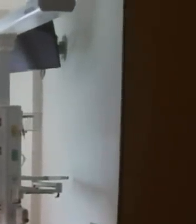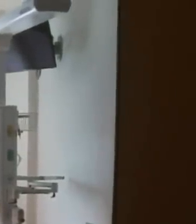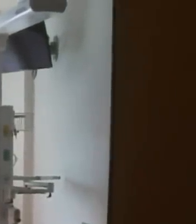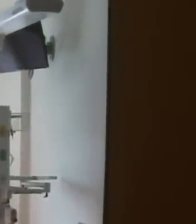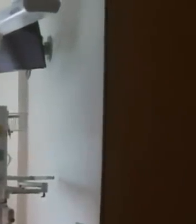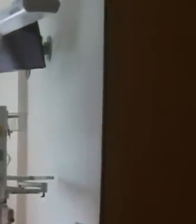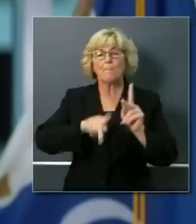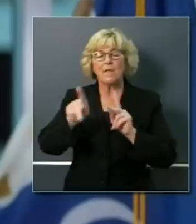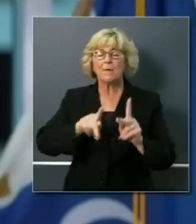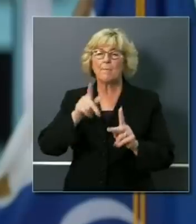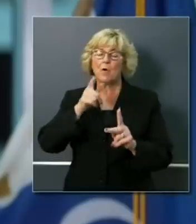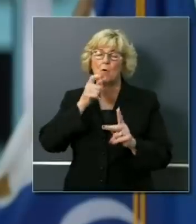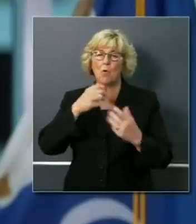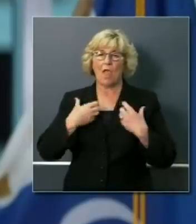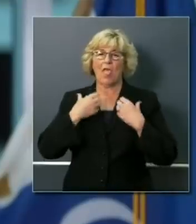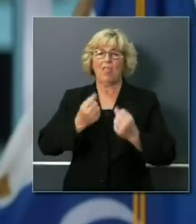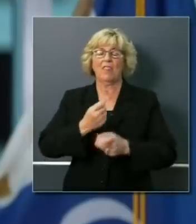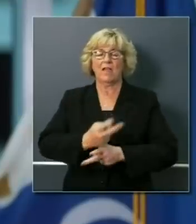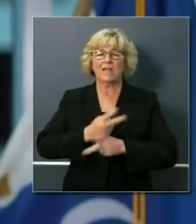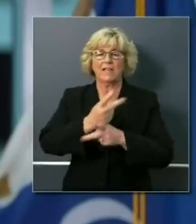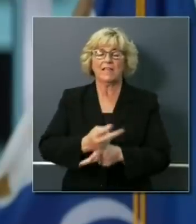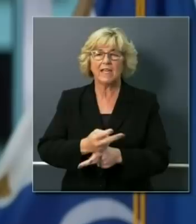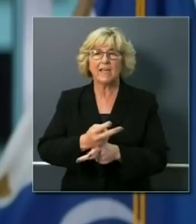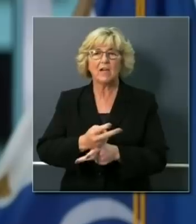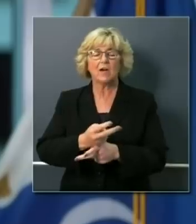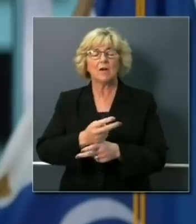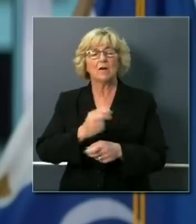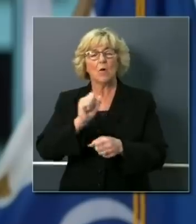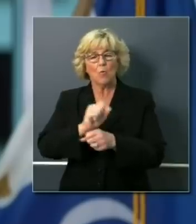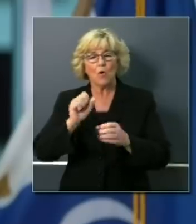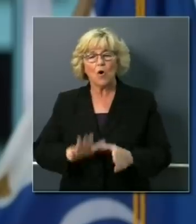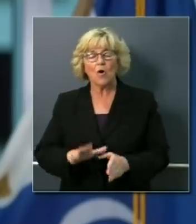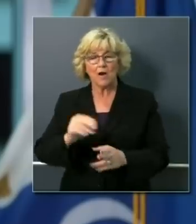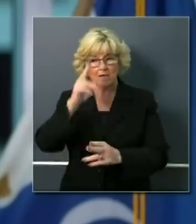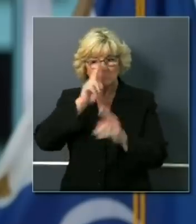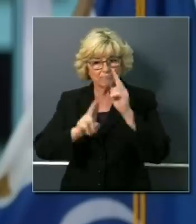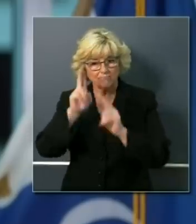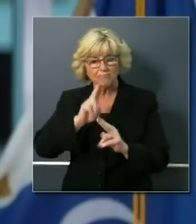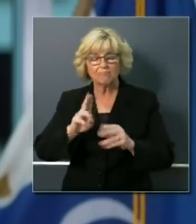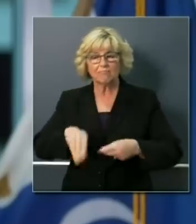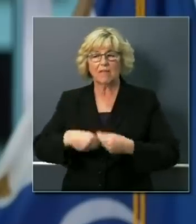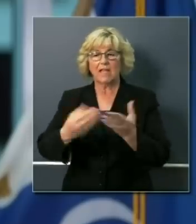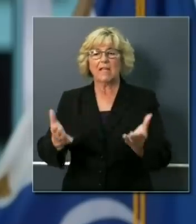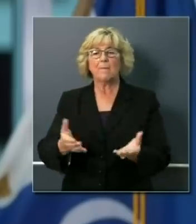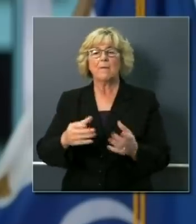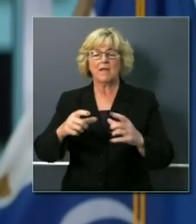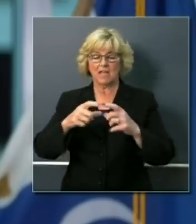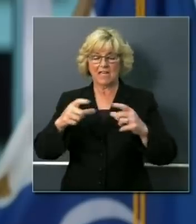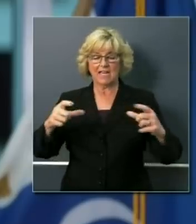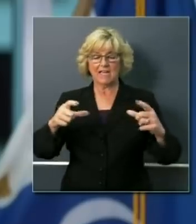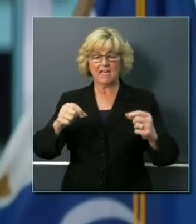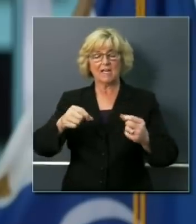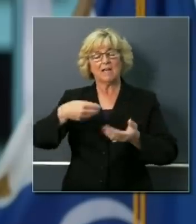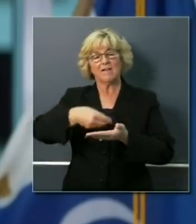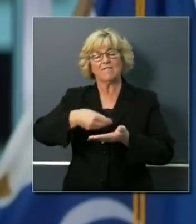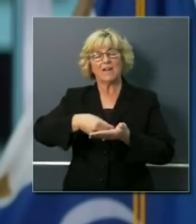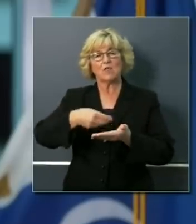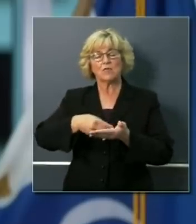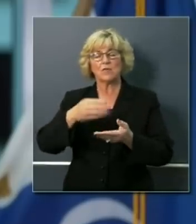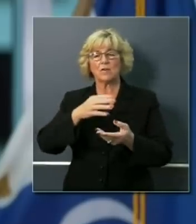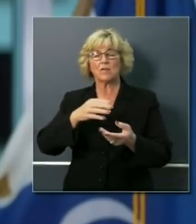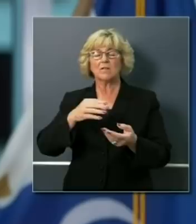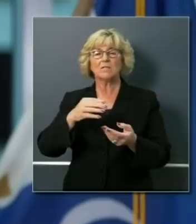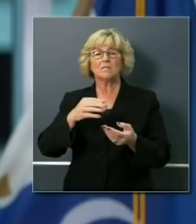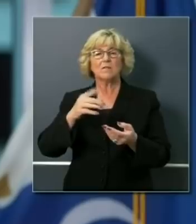sleep. Those healthcare workers, those frontline heroes, by providing them vouchers and stipends, and in